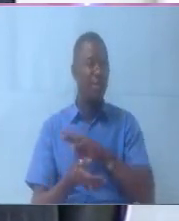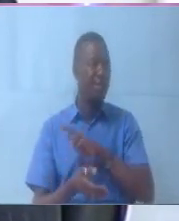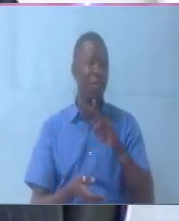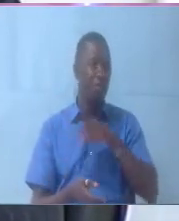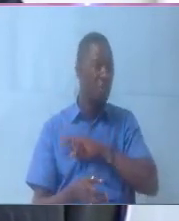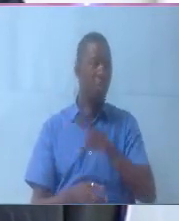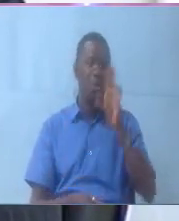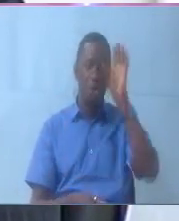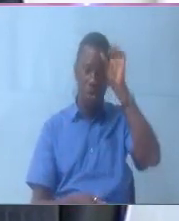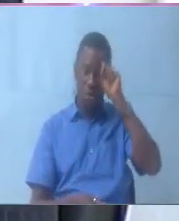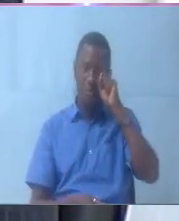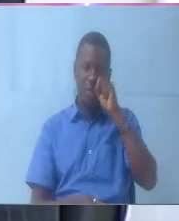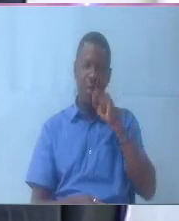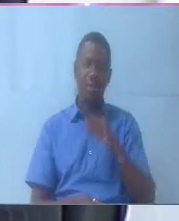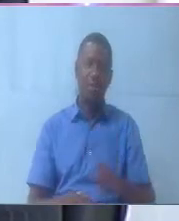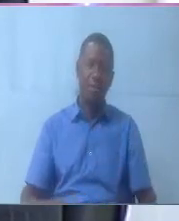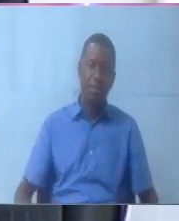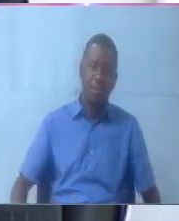Supreme